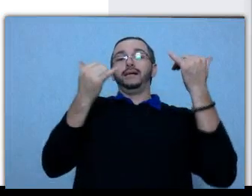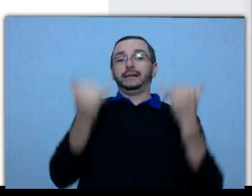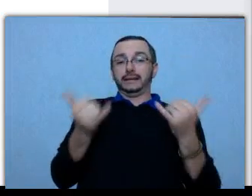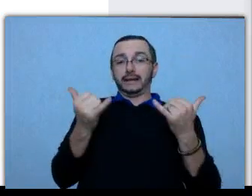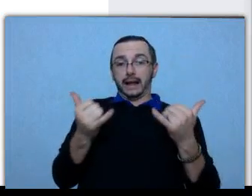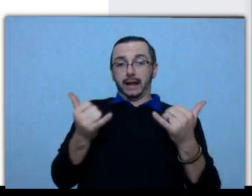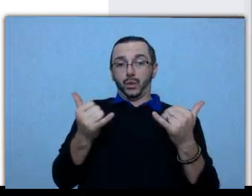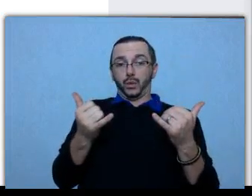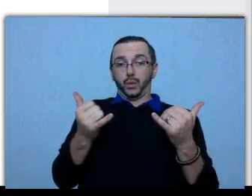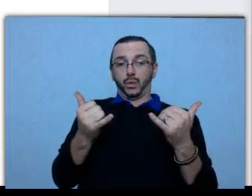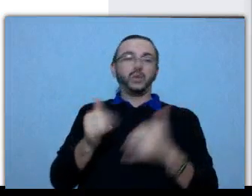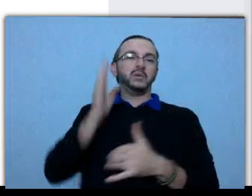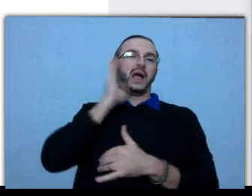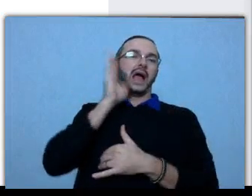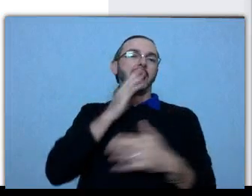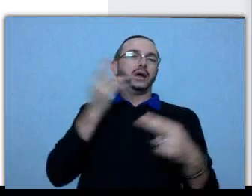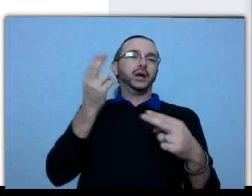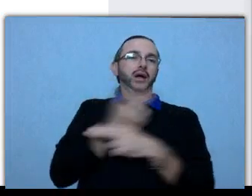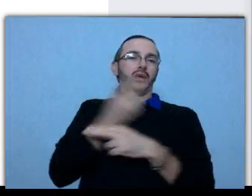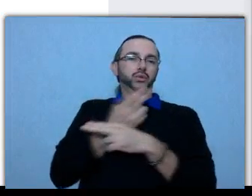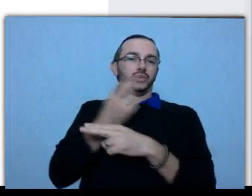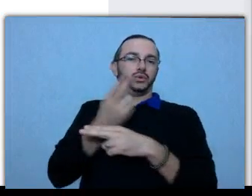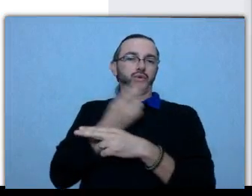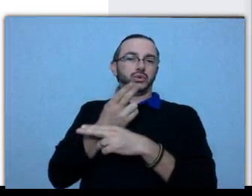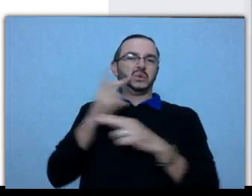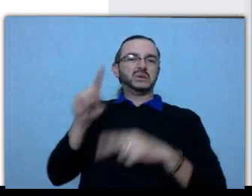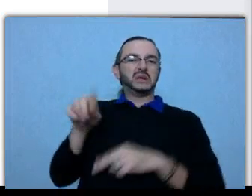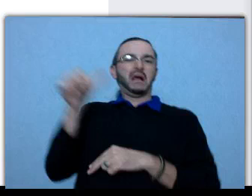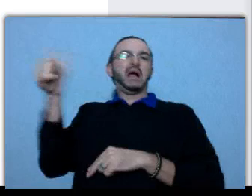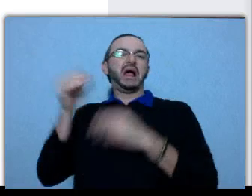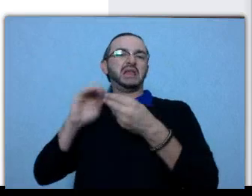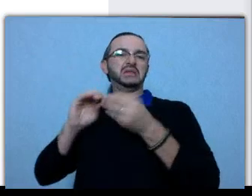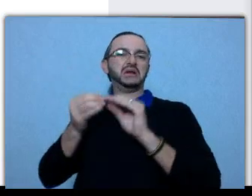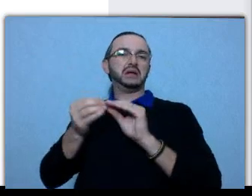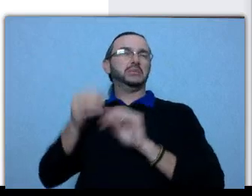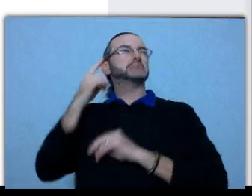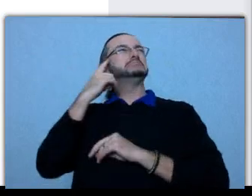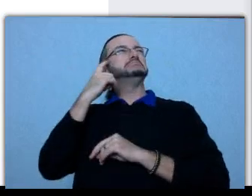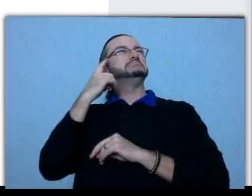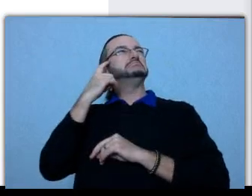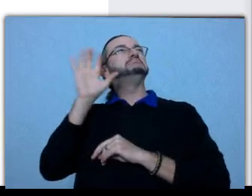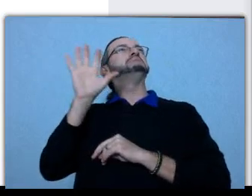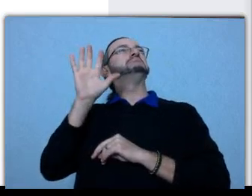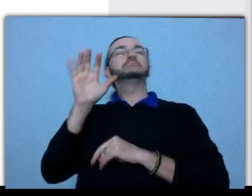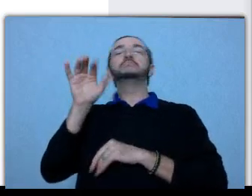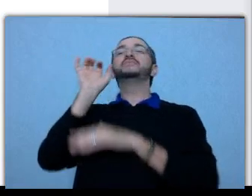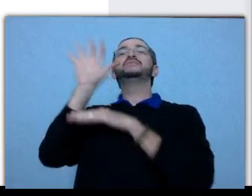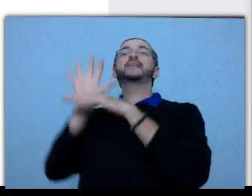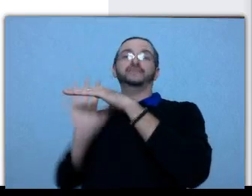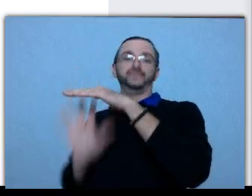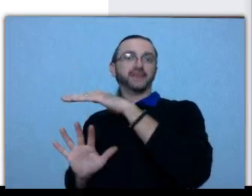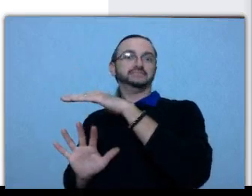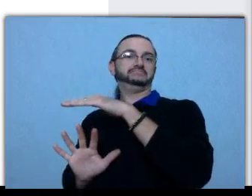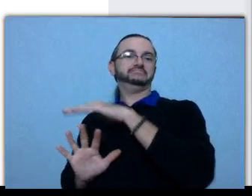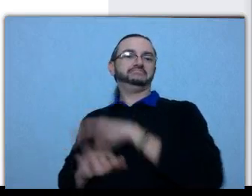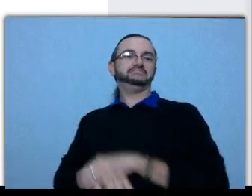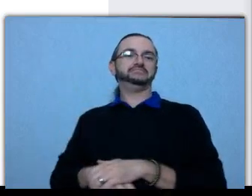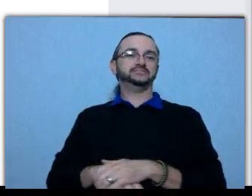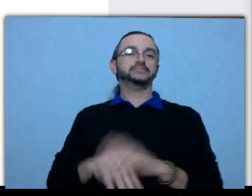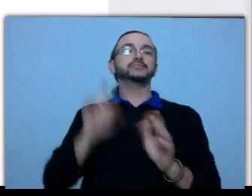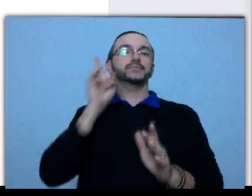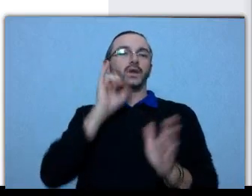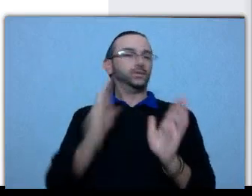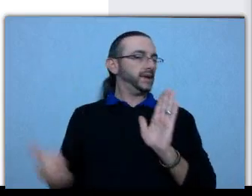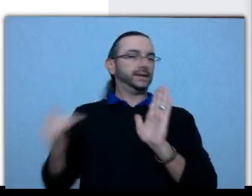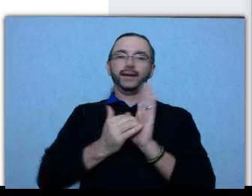I'm going to multiply these two things together. And this time, instead of using 2 over 2, I'm going to try 5 over 5. Again,